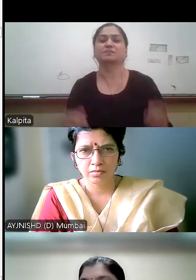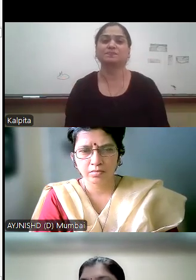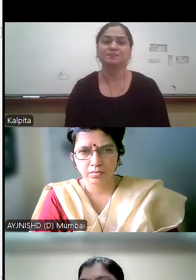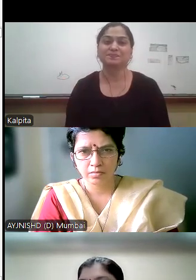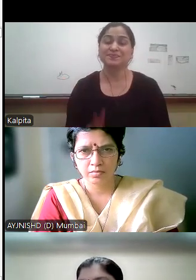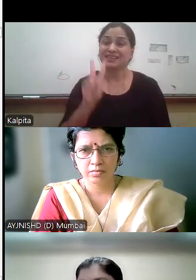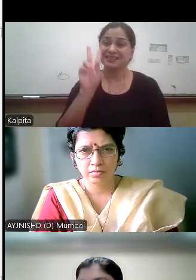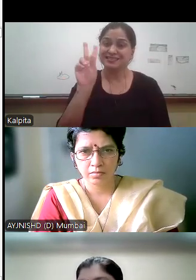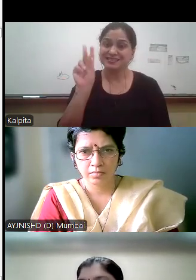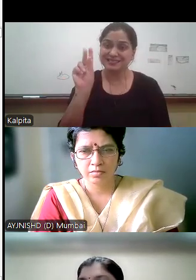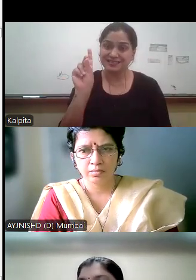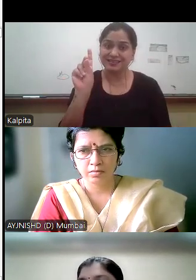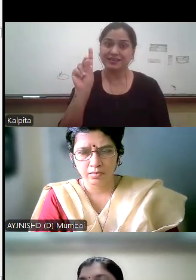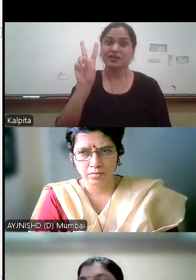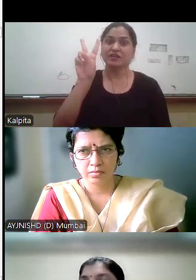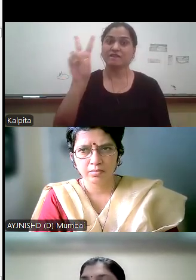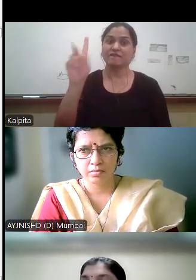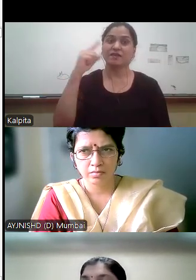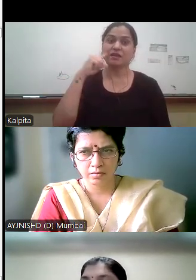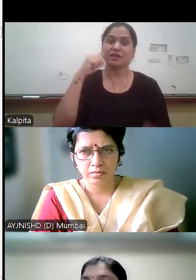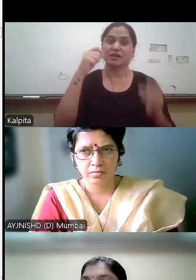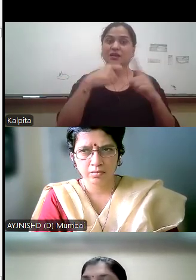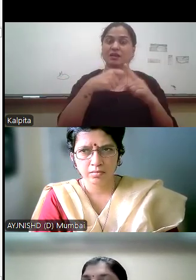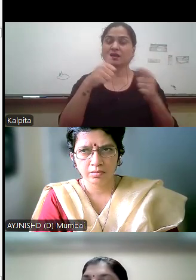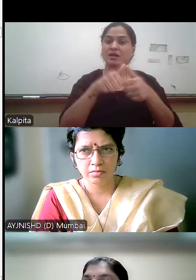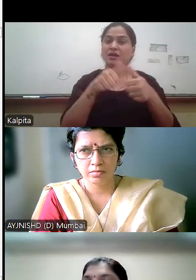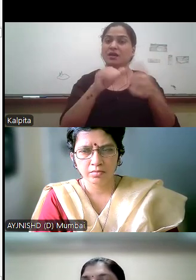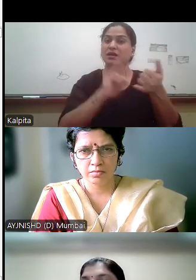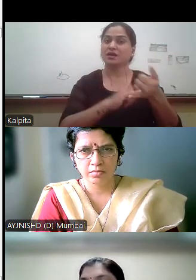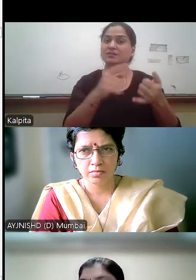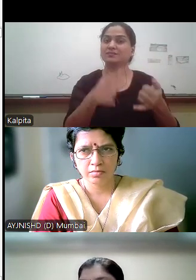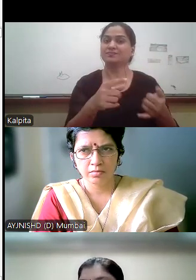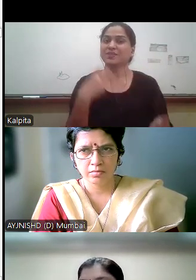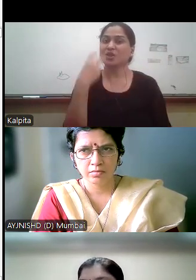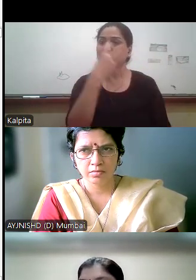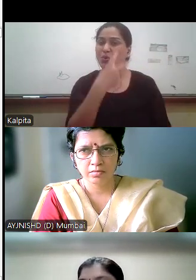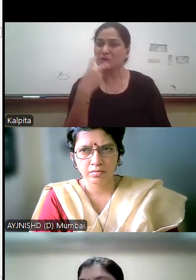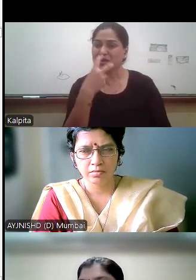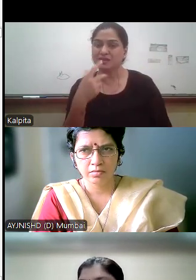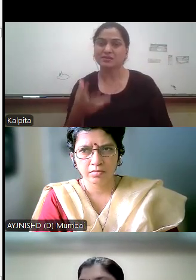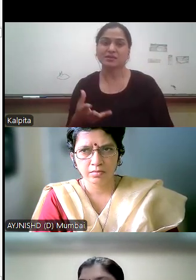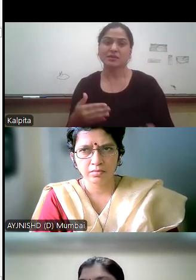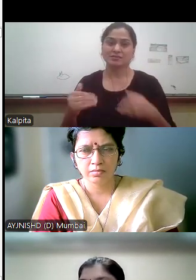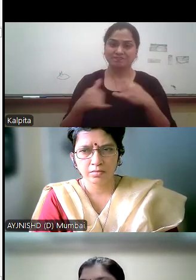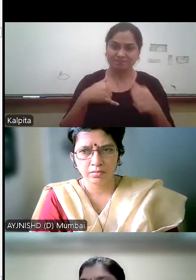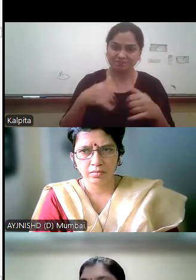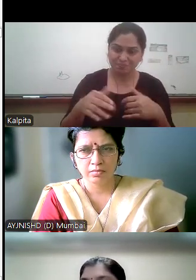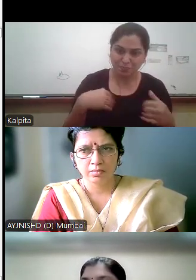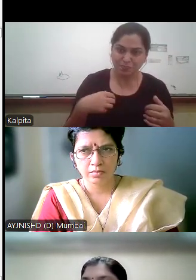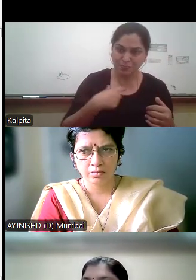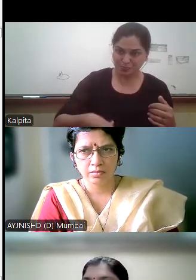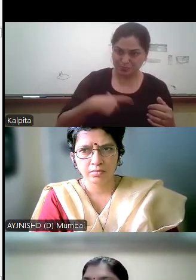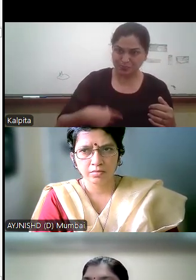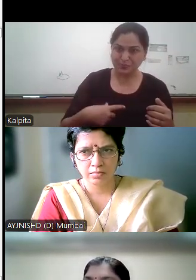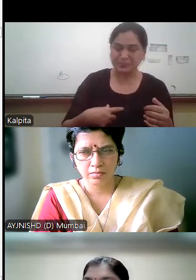Vikas is a daycare scheme. It offers interpersonal and vocational skill training for the children with cerebral palsy